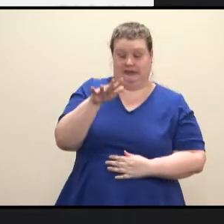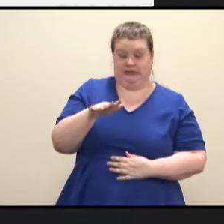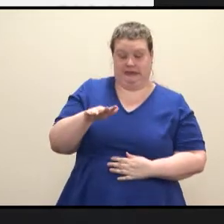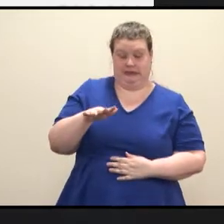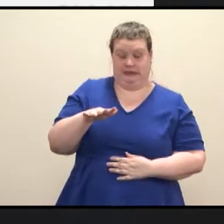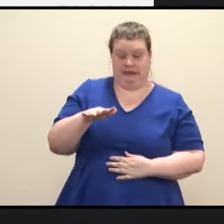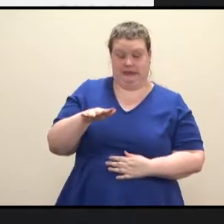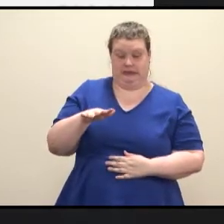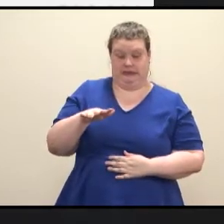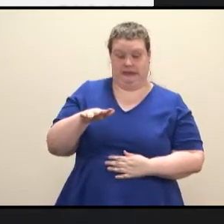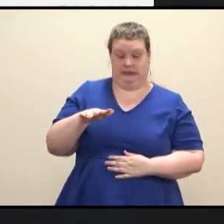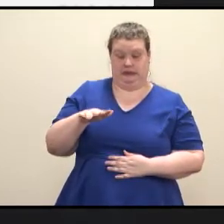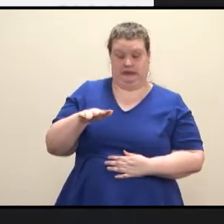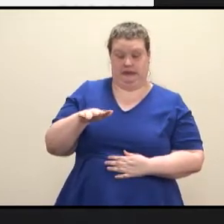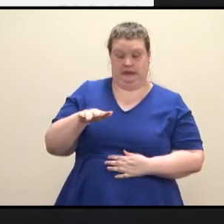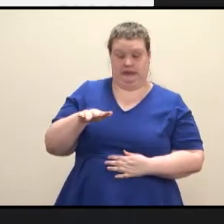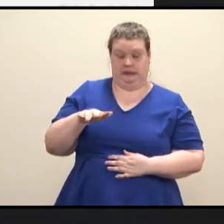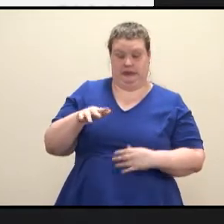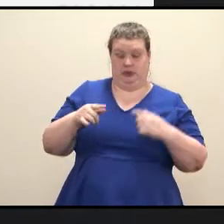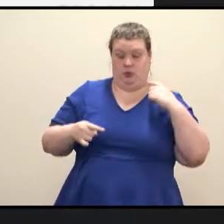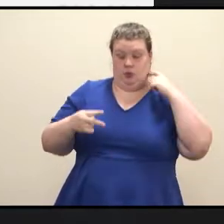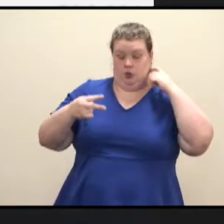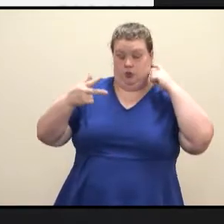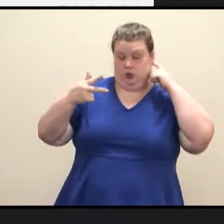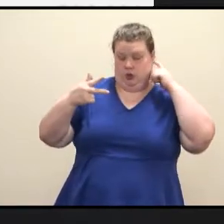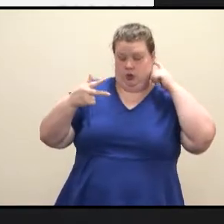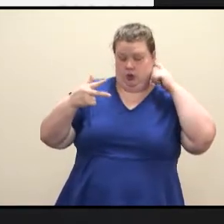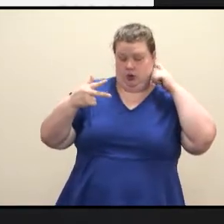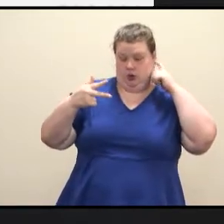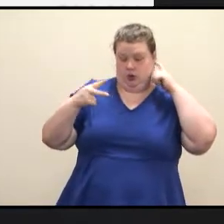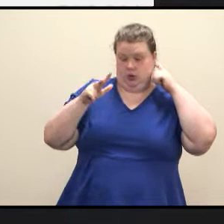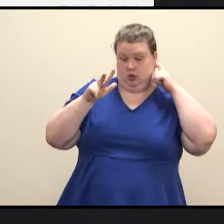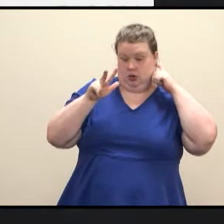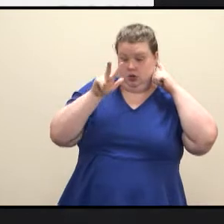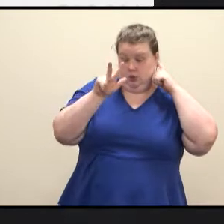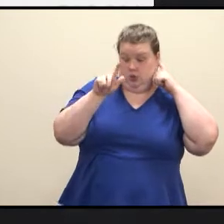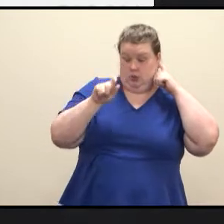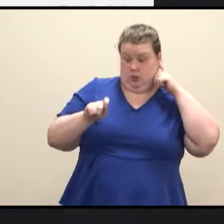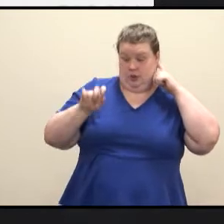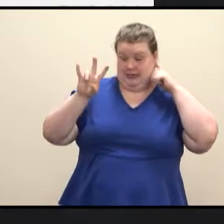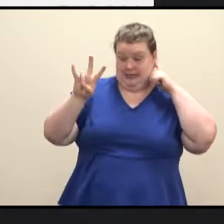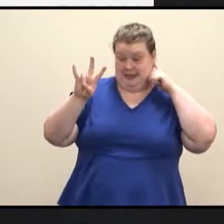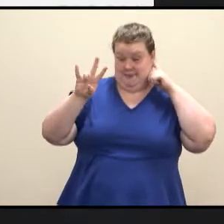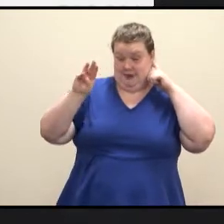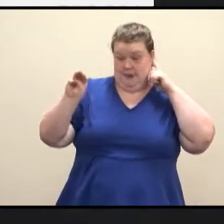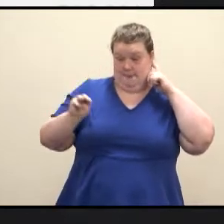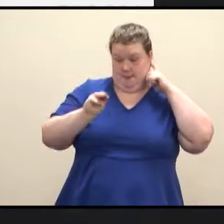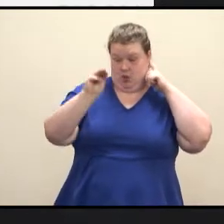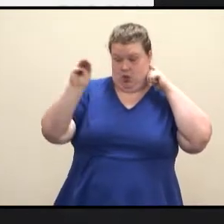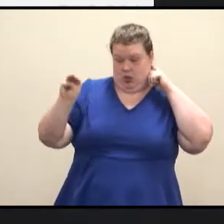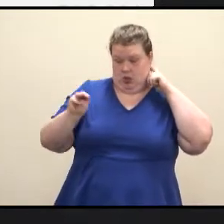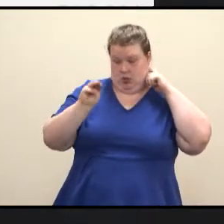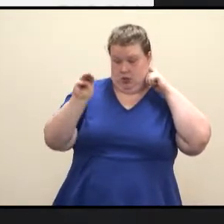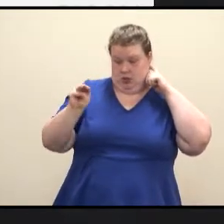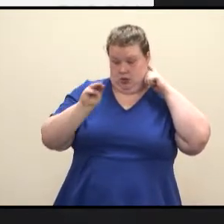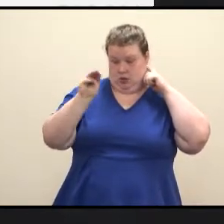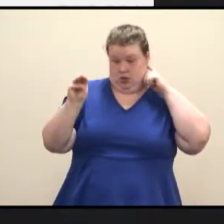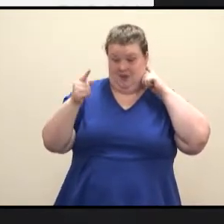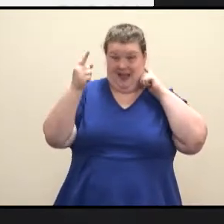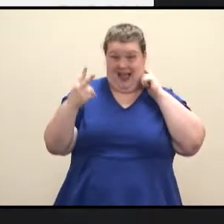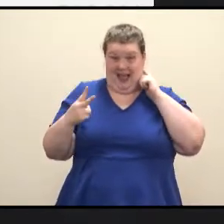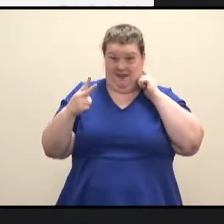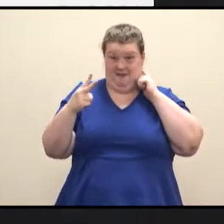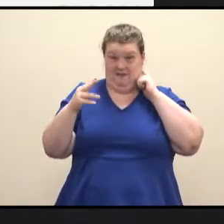lines from the bottom. For a 3% increase, it's $3.7 million, but about $500,000 of